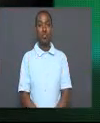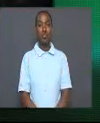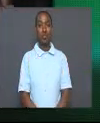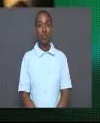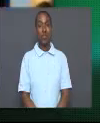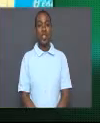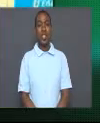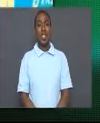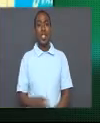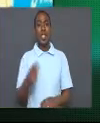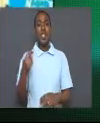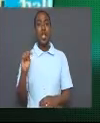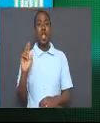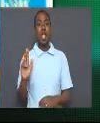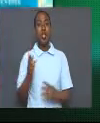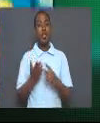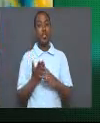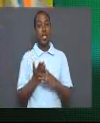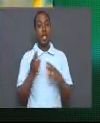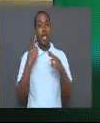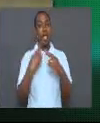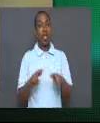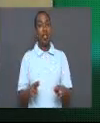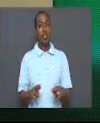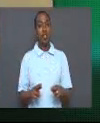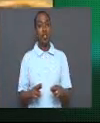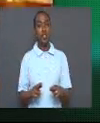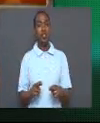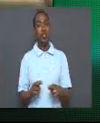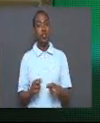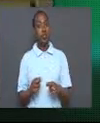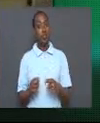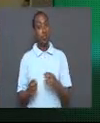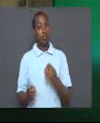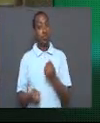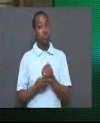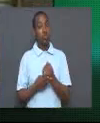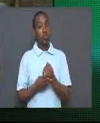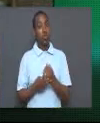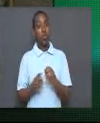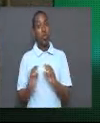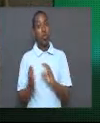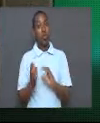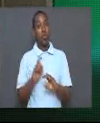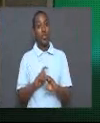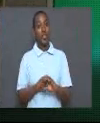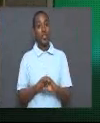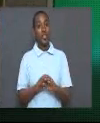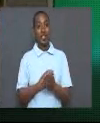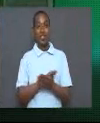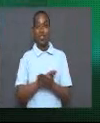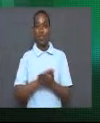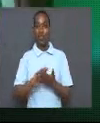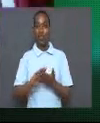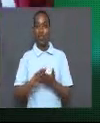Raw meat and eggs should be stored separately from fresh vegetables and